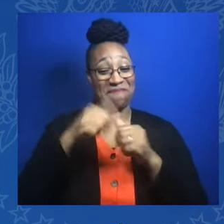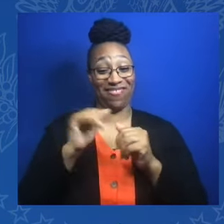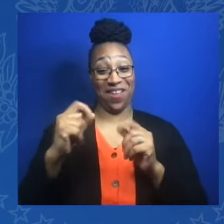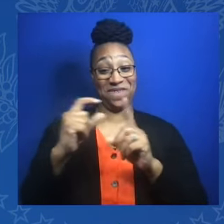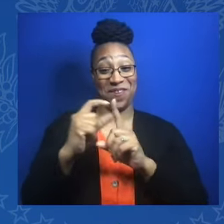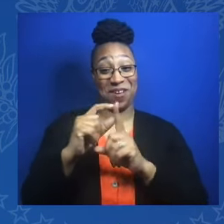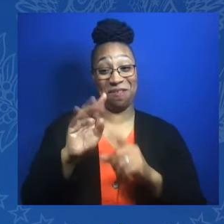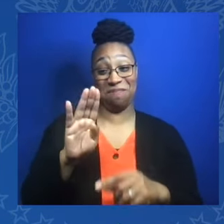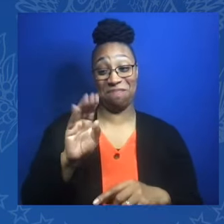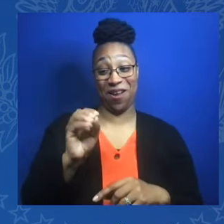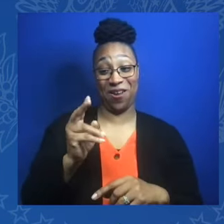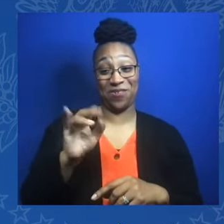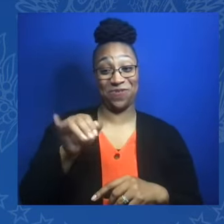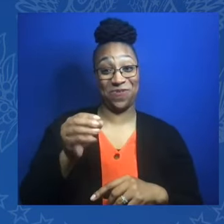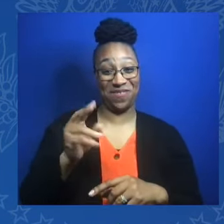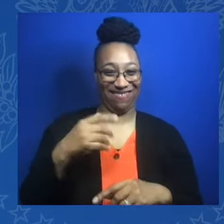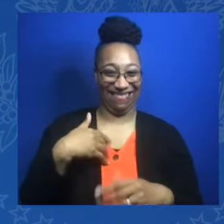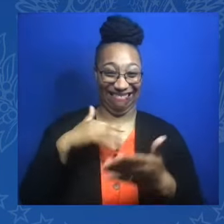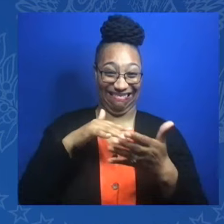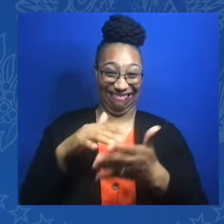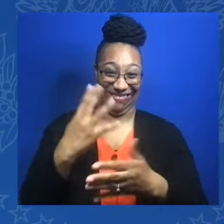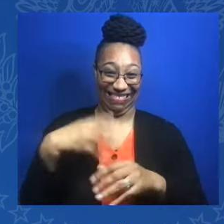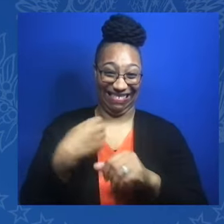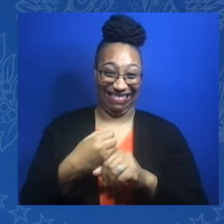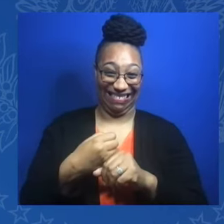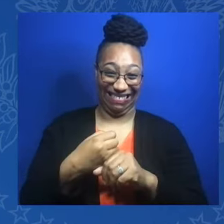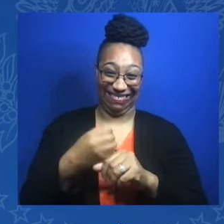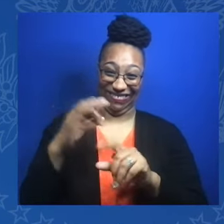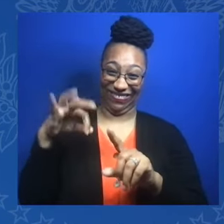First time I attempted to make a speech in French,